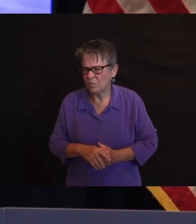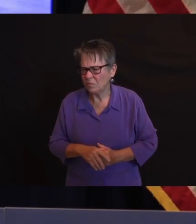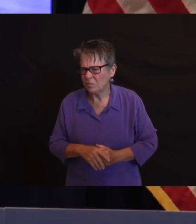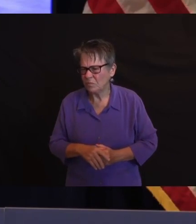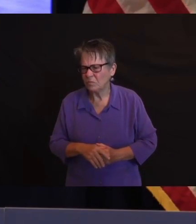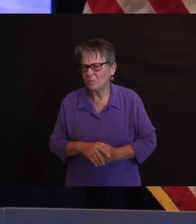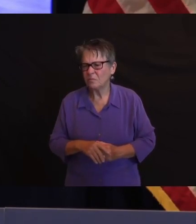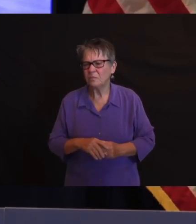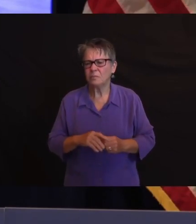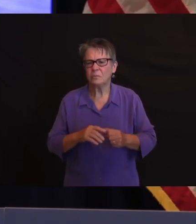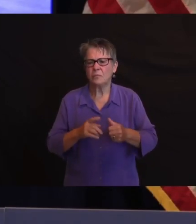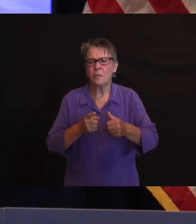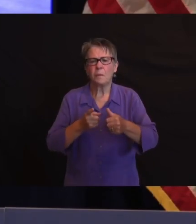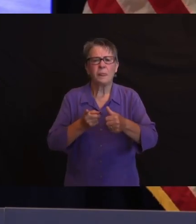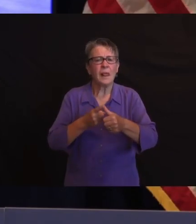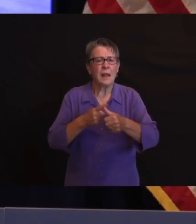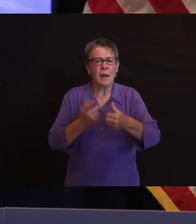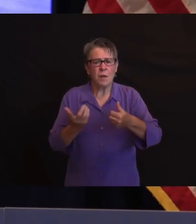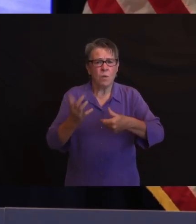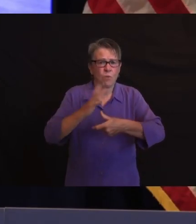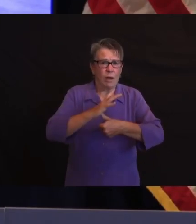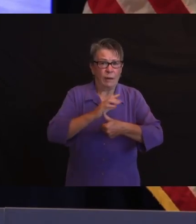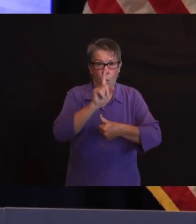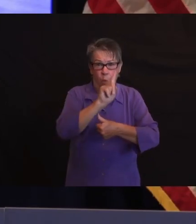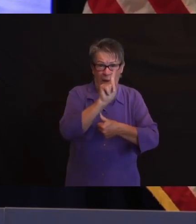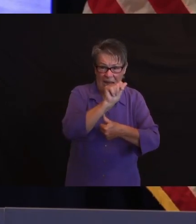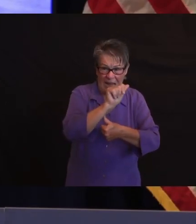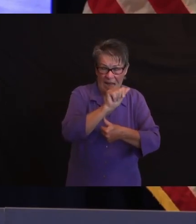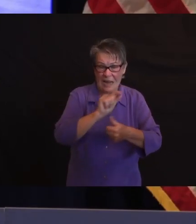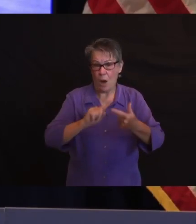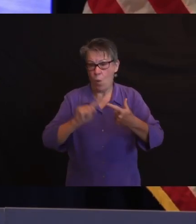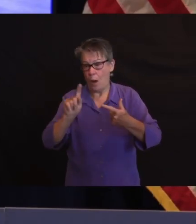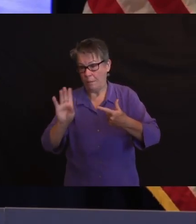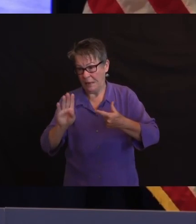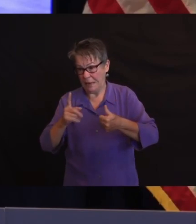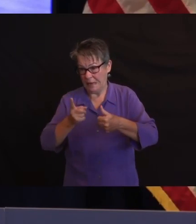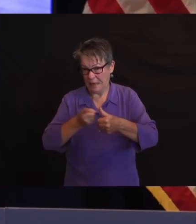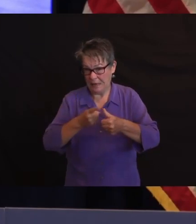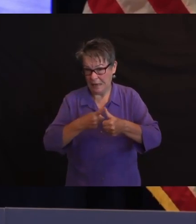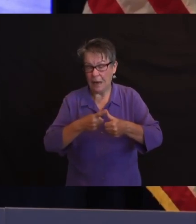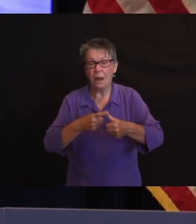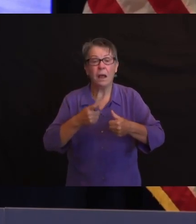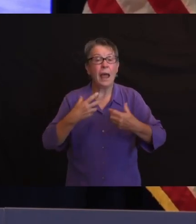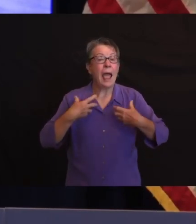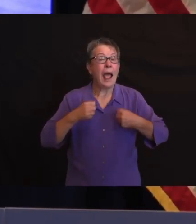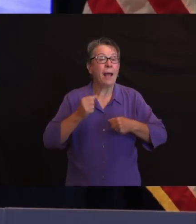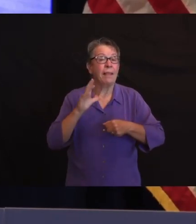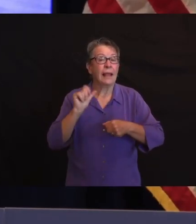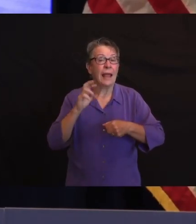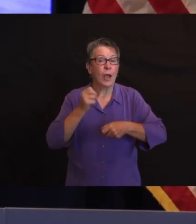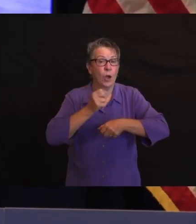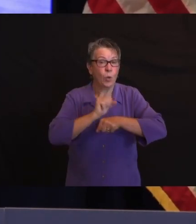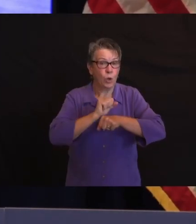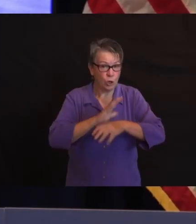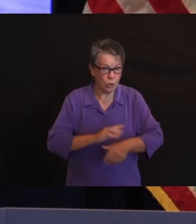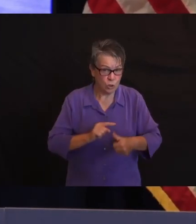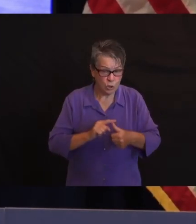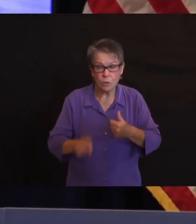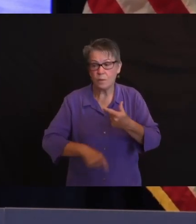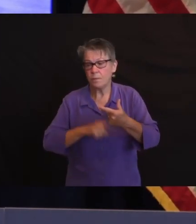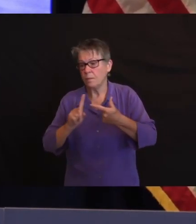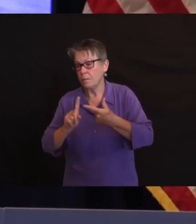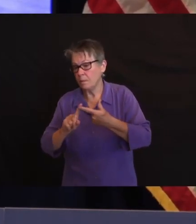65 that are vulnerable individuals, but we don't have the breakdown specifically at this point. But broad categories we can Broad go through at some